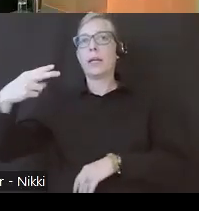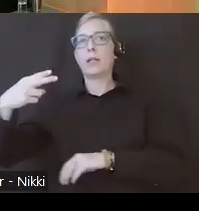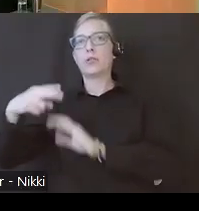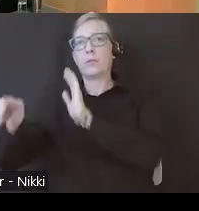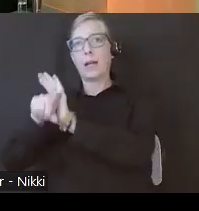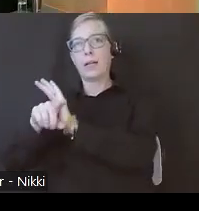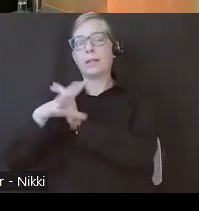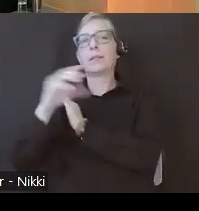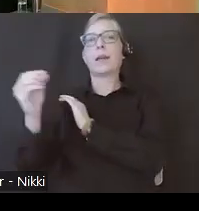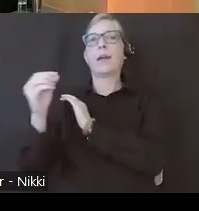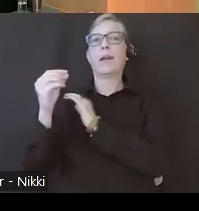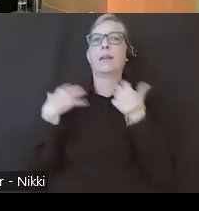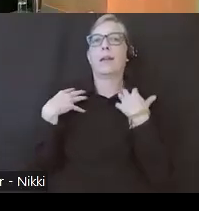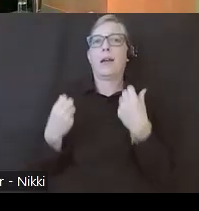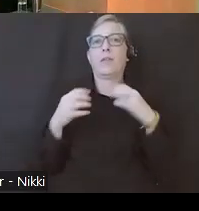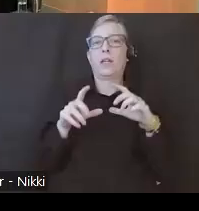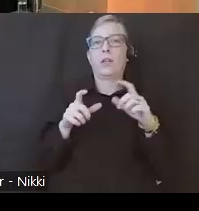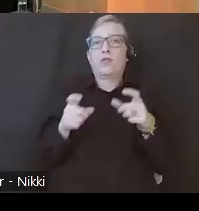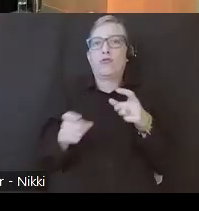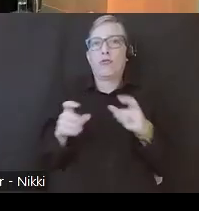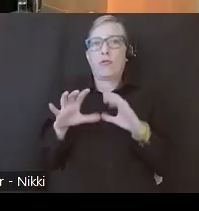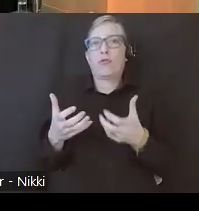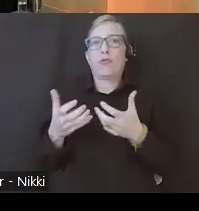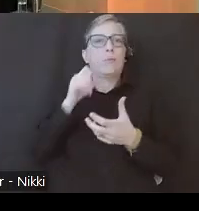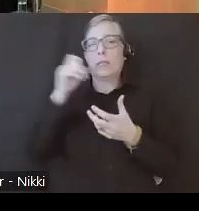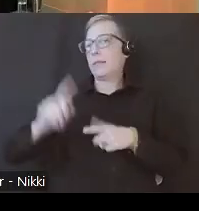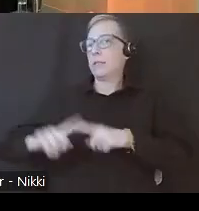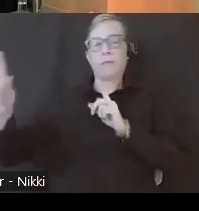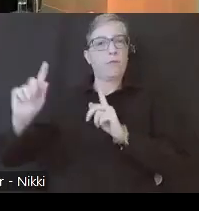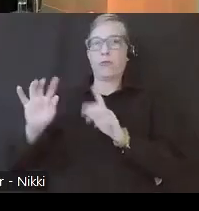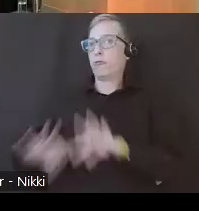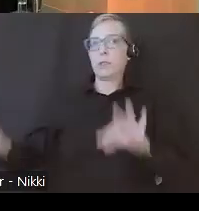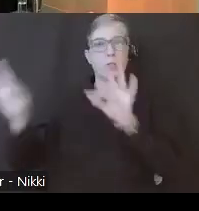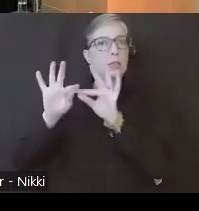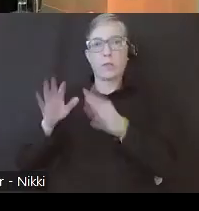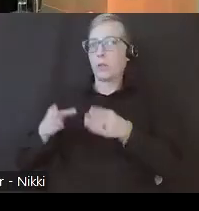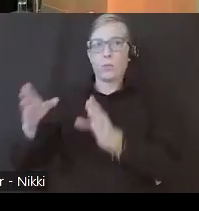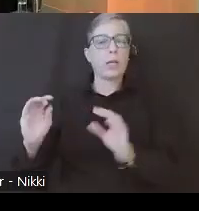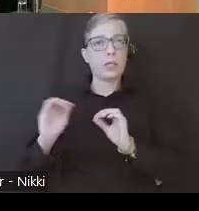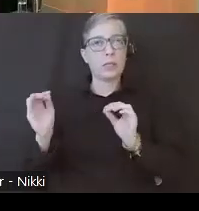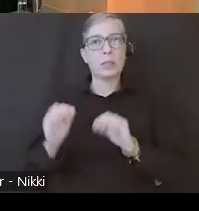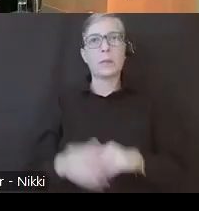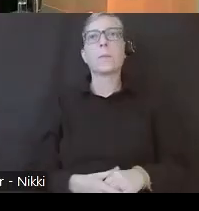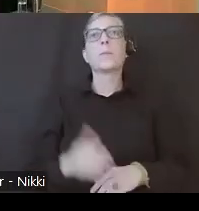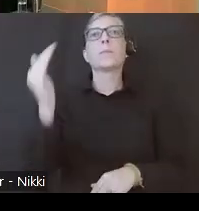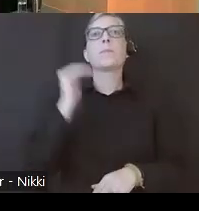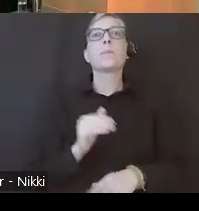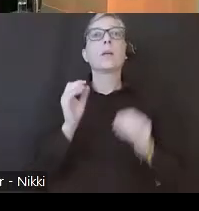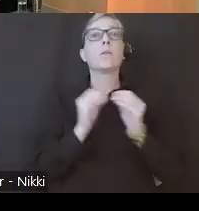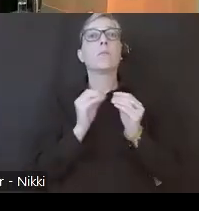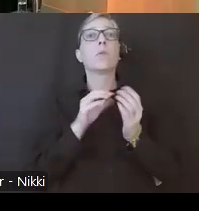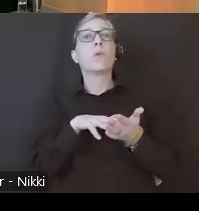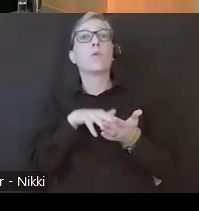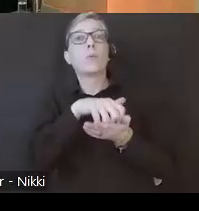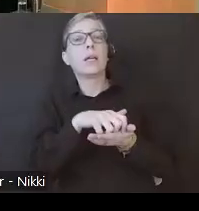control groups did not differ significantly. What about phonetic features? There were trend level results suggesting weaker phonetic